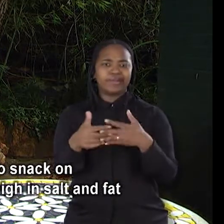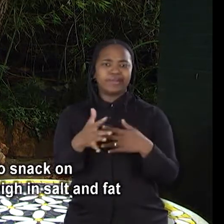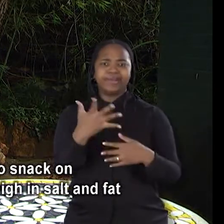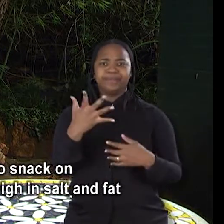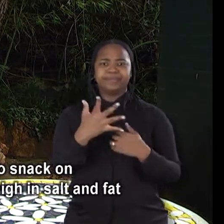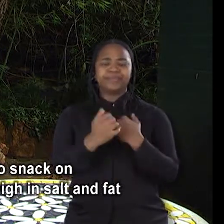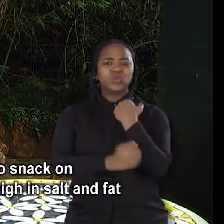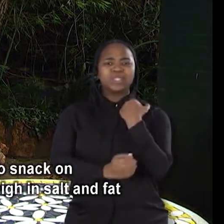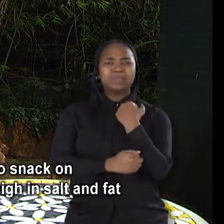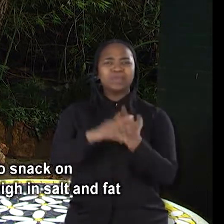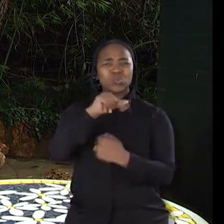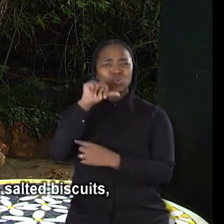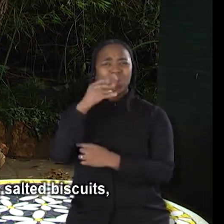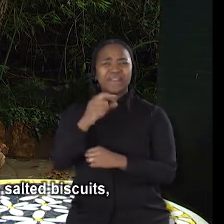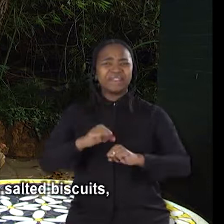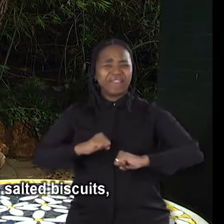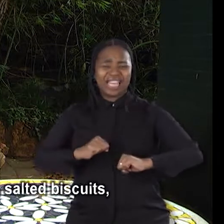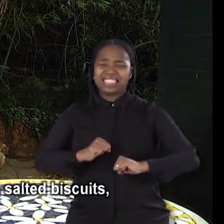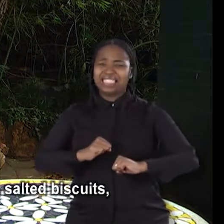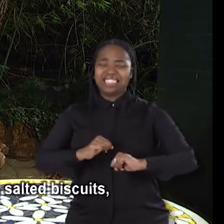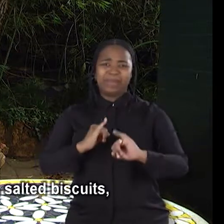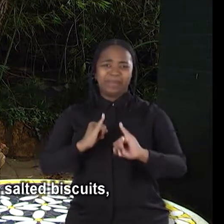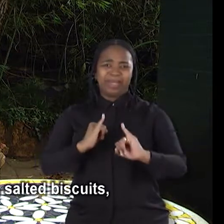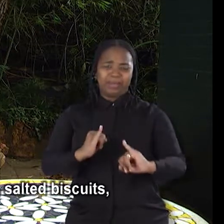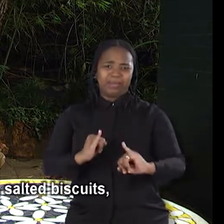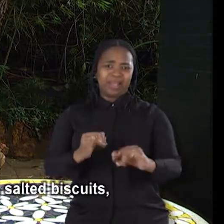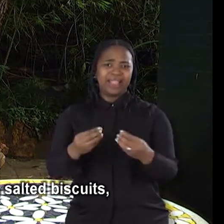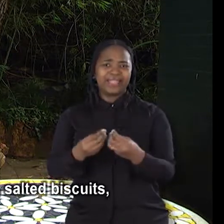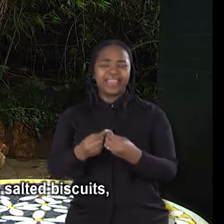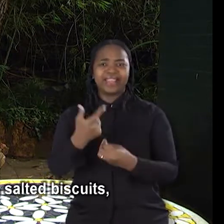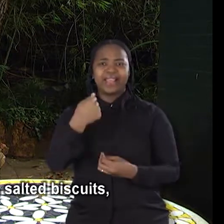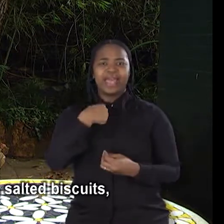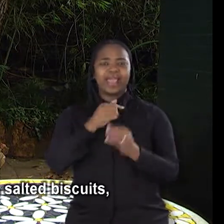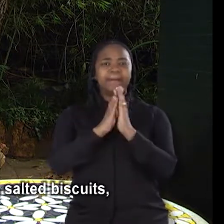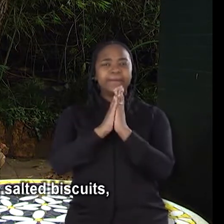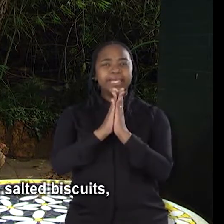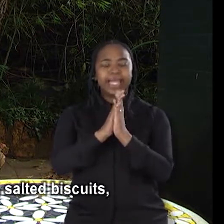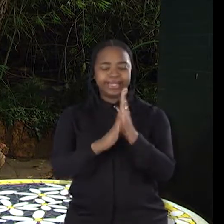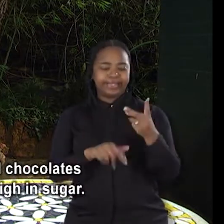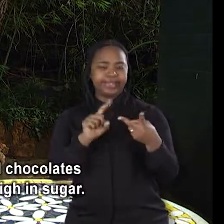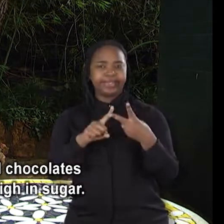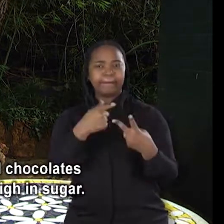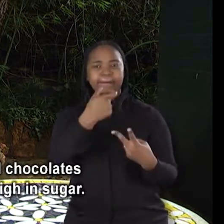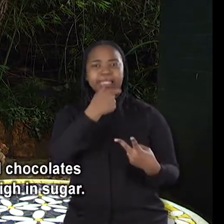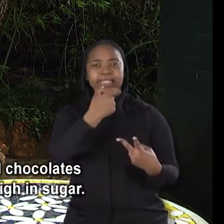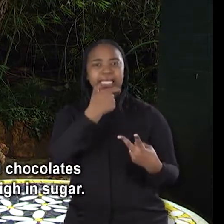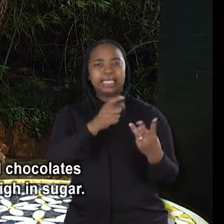Which is high in salt as well as fat Things like salted peanuts, salted biscuits